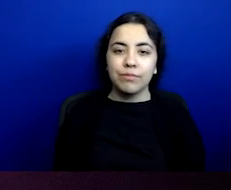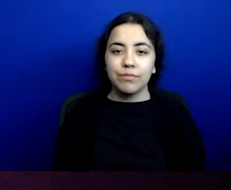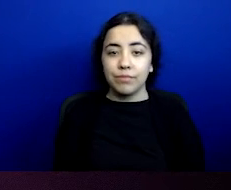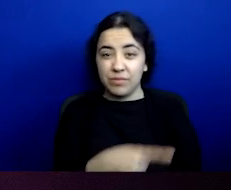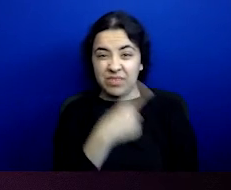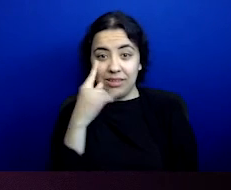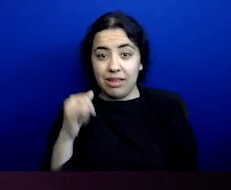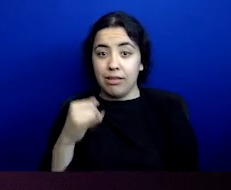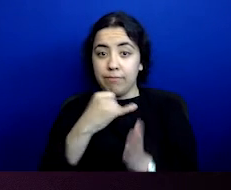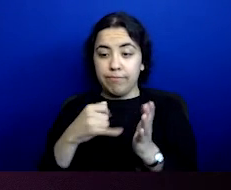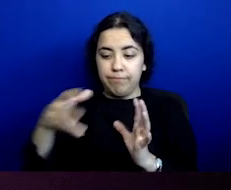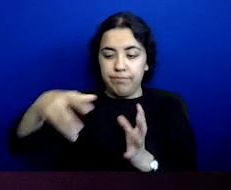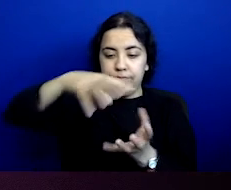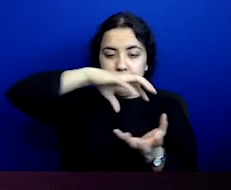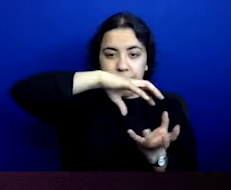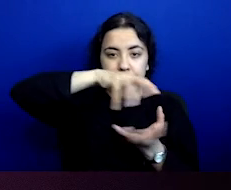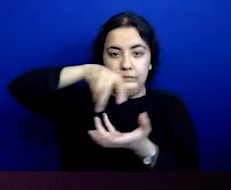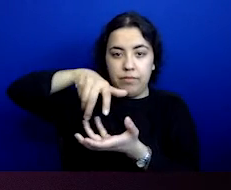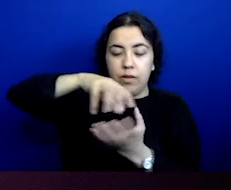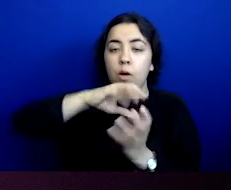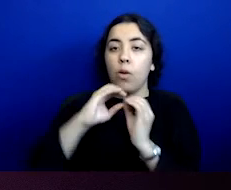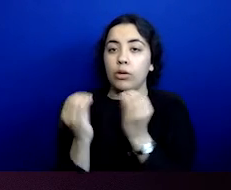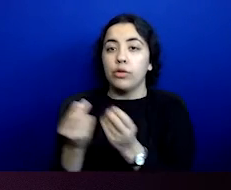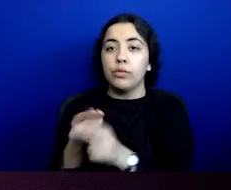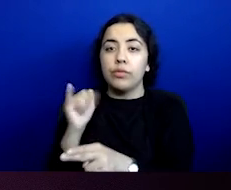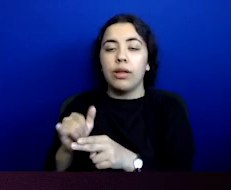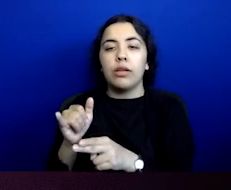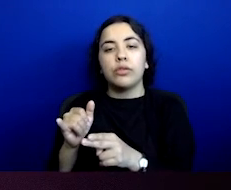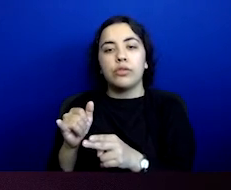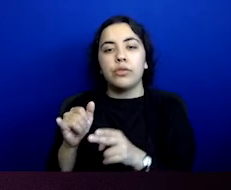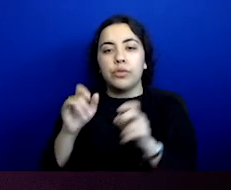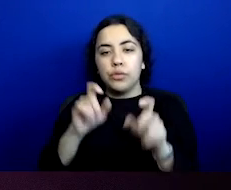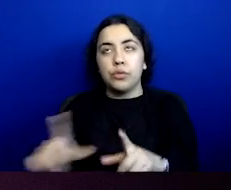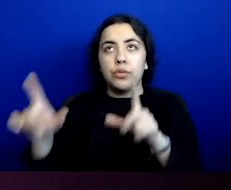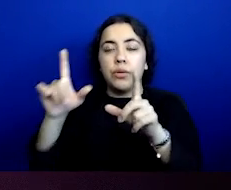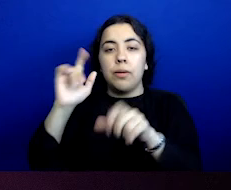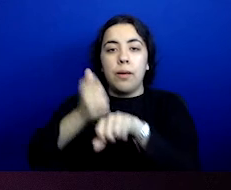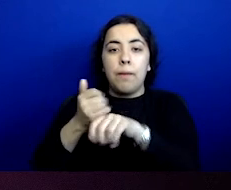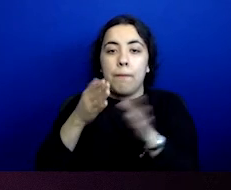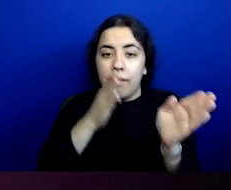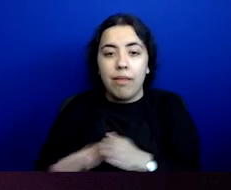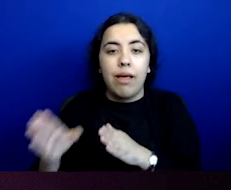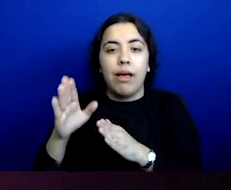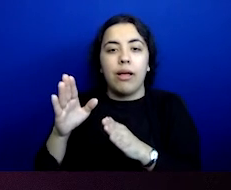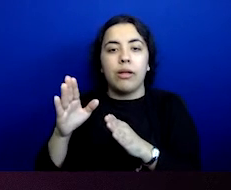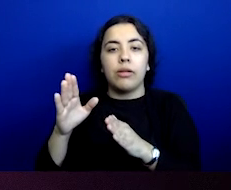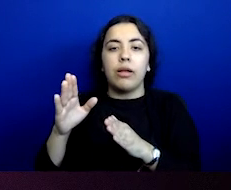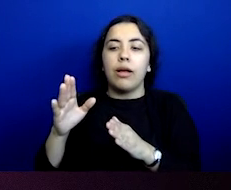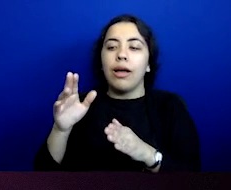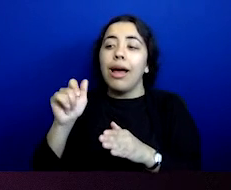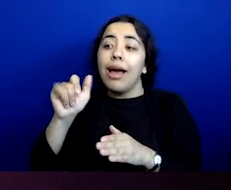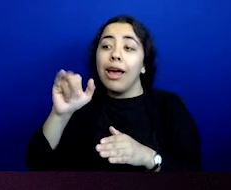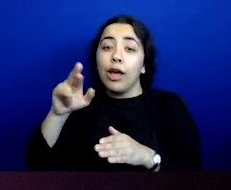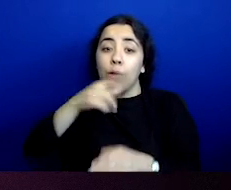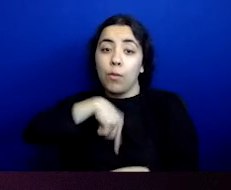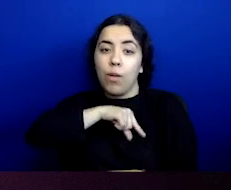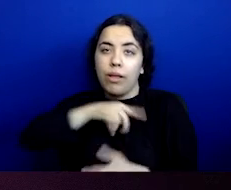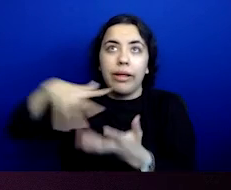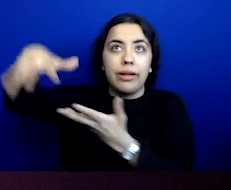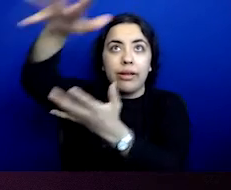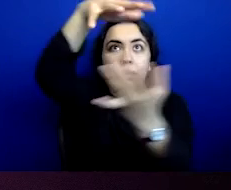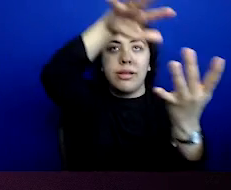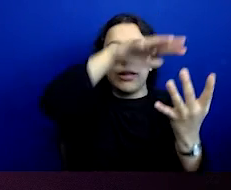We've even seen organizations use this to mock and plan for deployment of air quality sensors or flooding sensors, such as this air quality sensor that's here